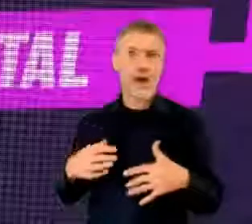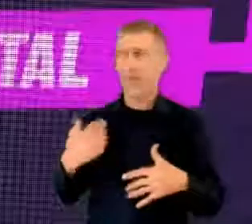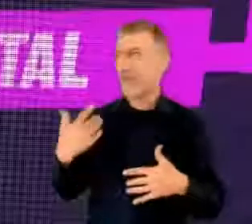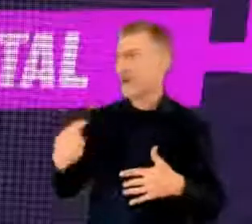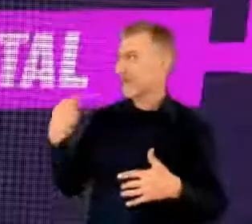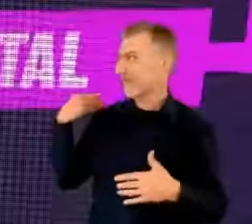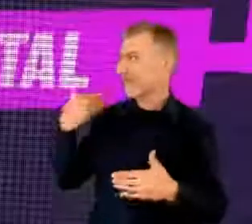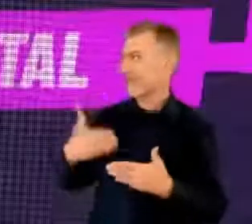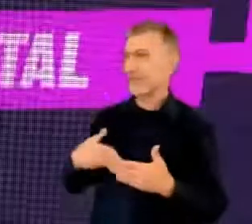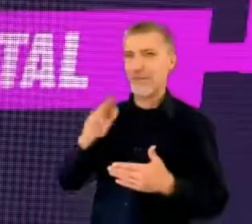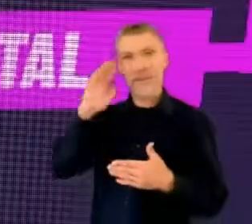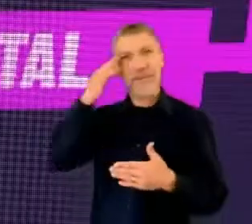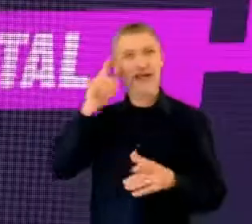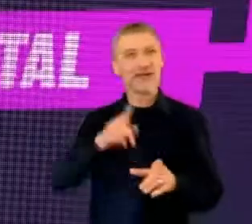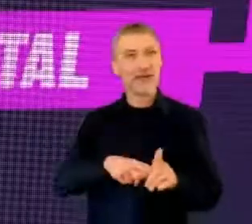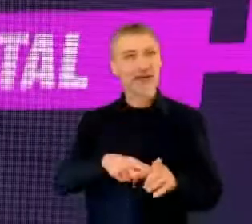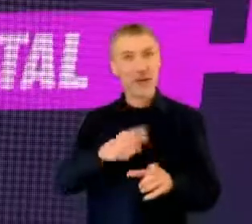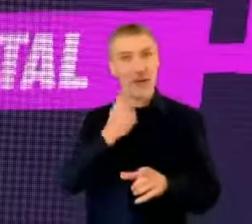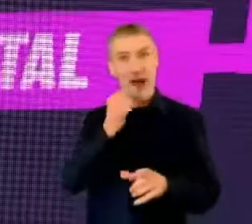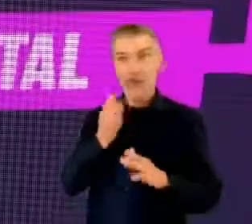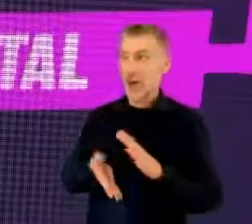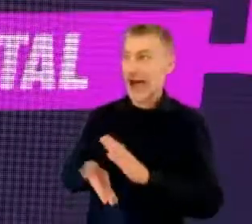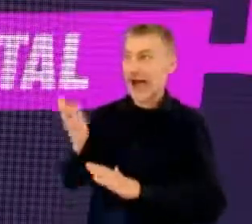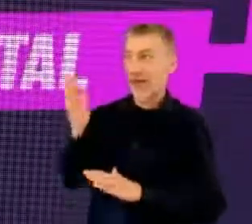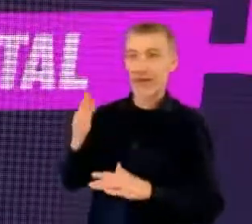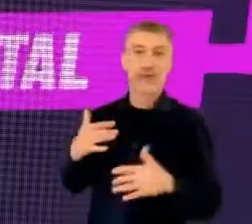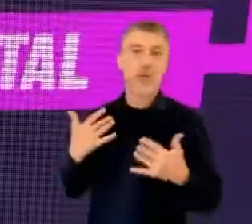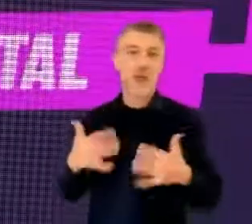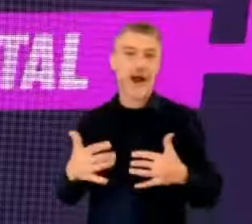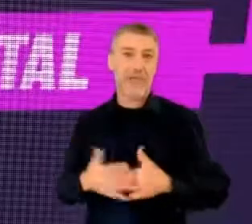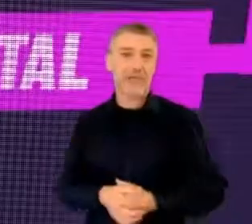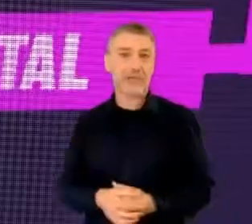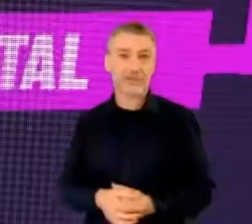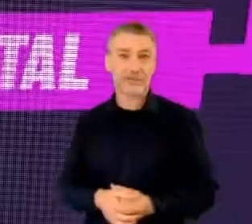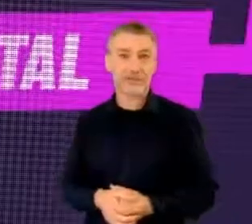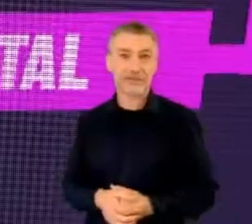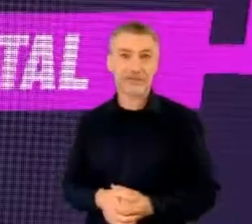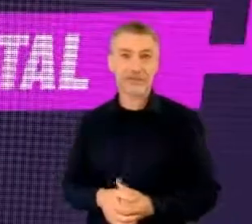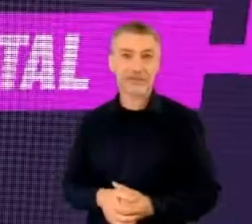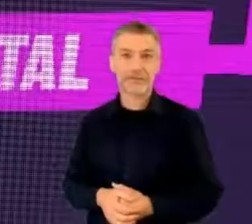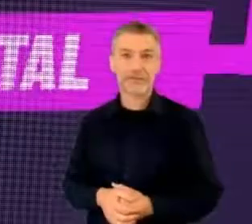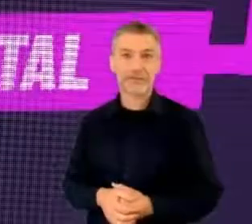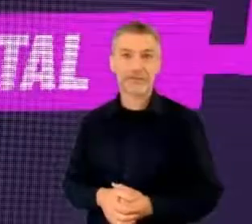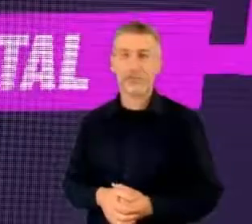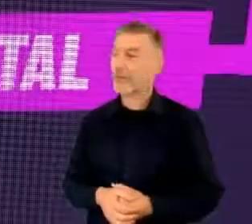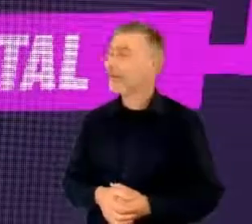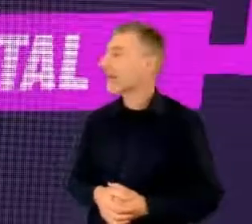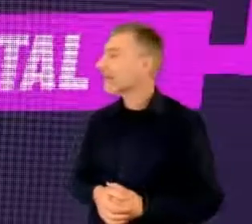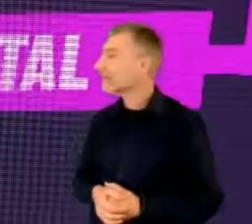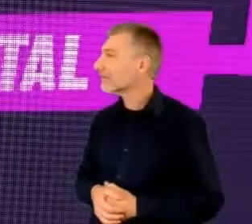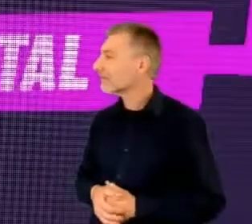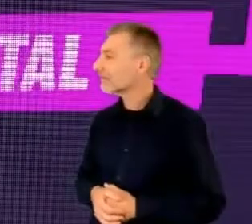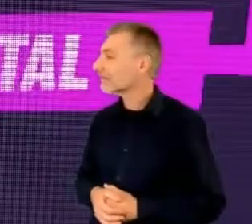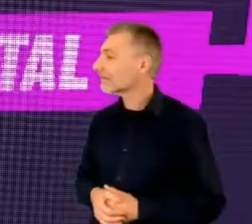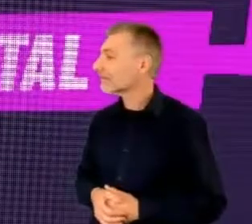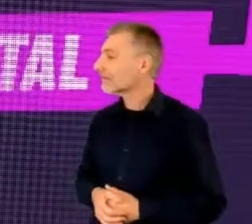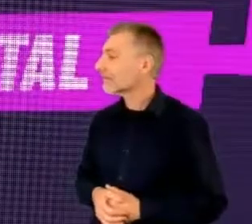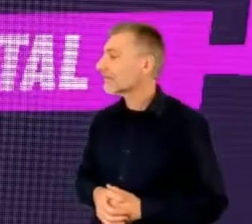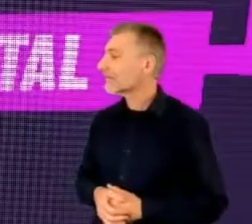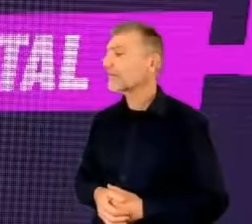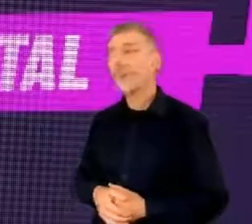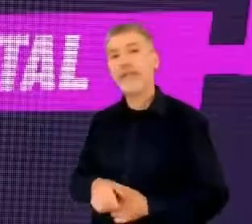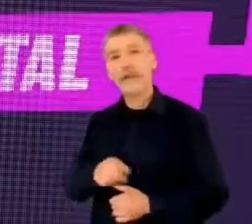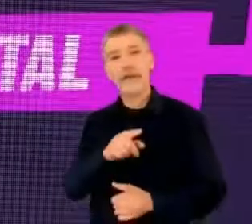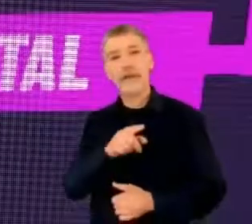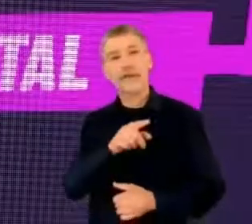that you still were able to do something so rewarding. Thank you. Now, you will spend more